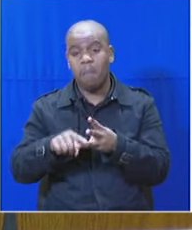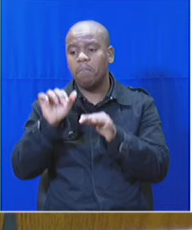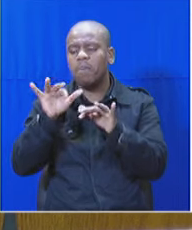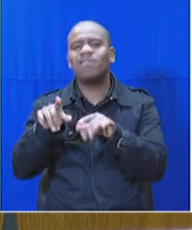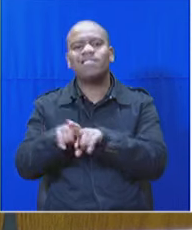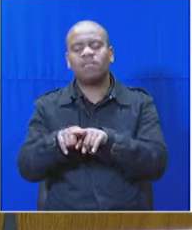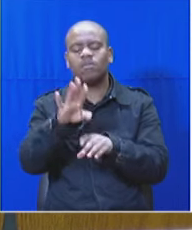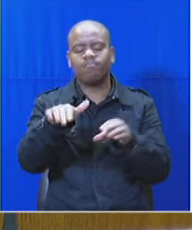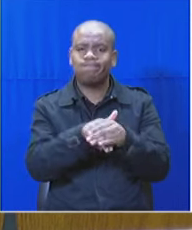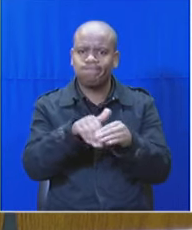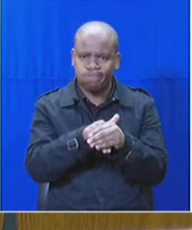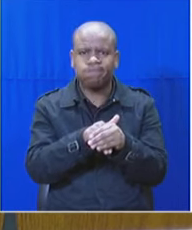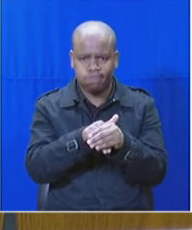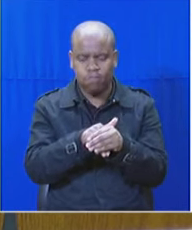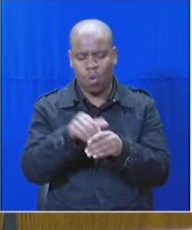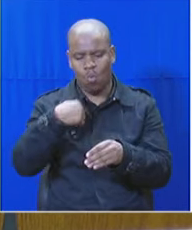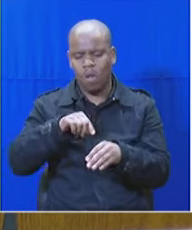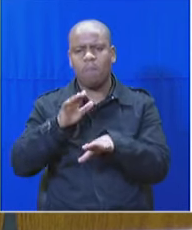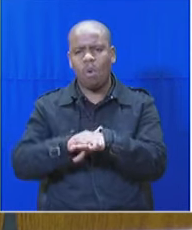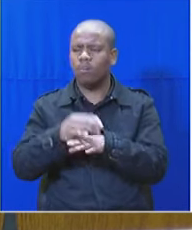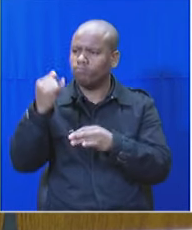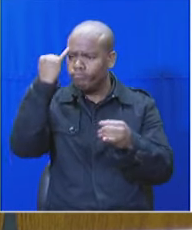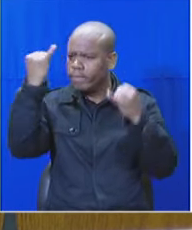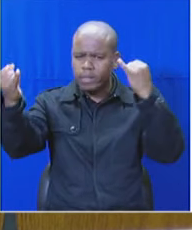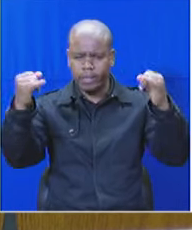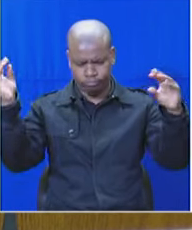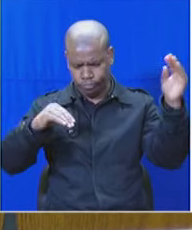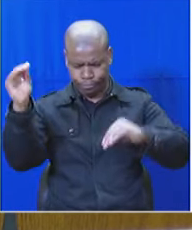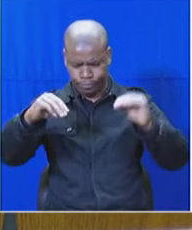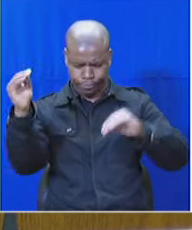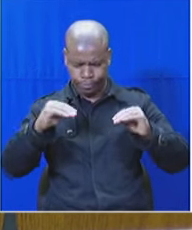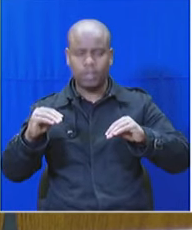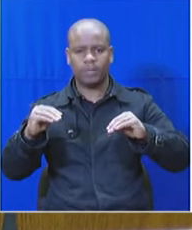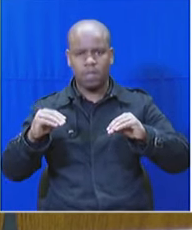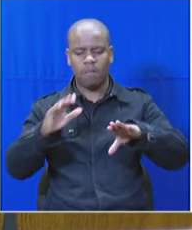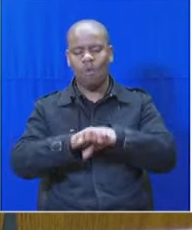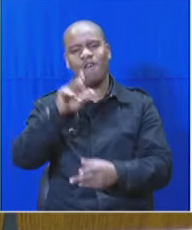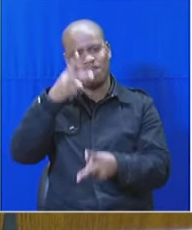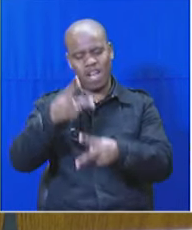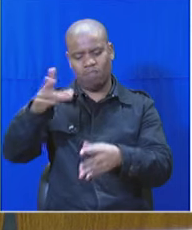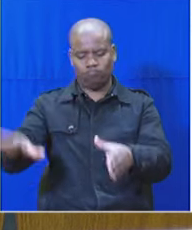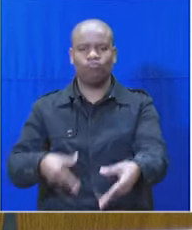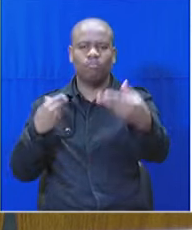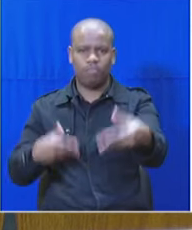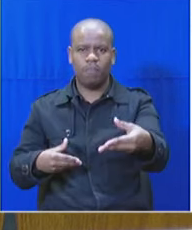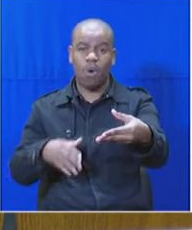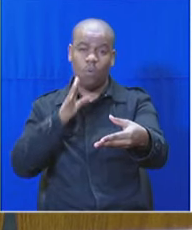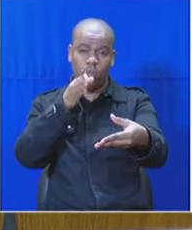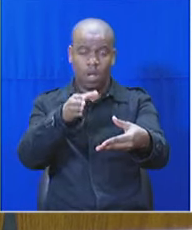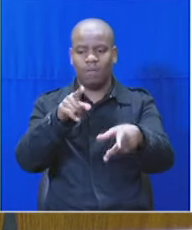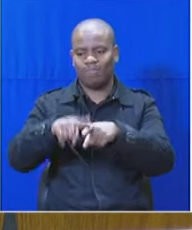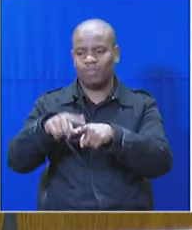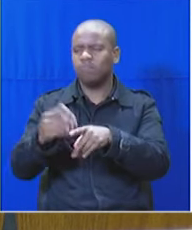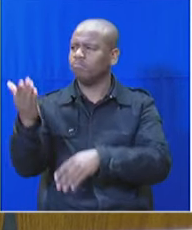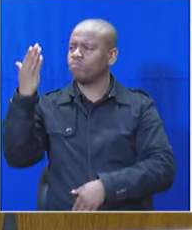place. We are now consolidating the inputs made by these partners. During his State of the Nation address, the